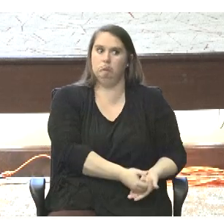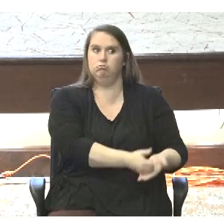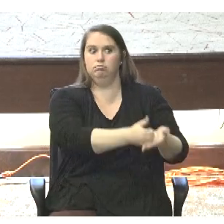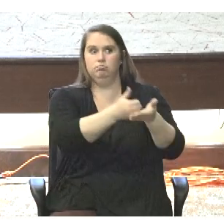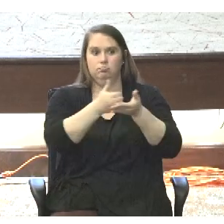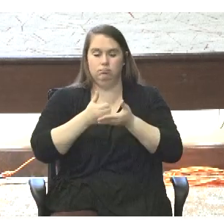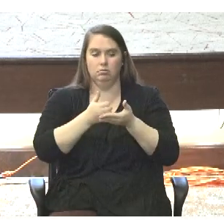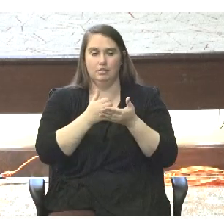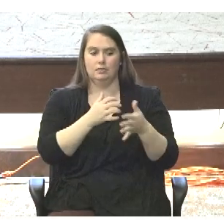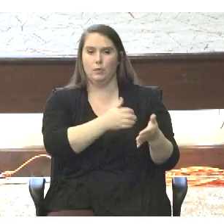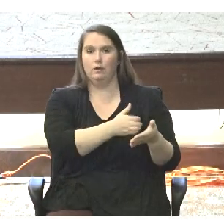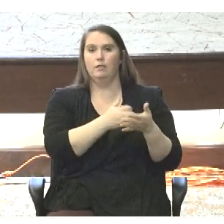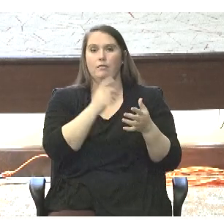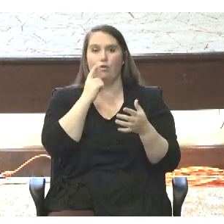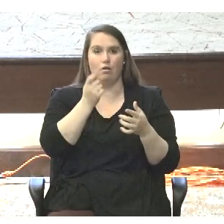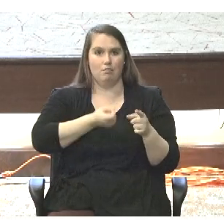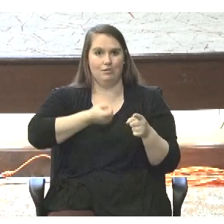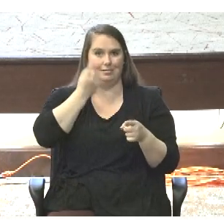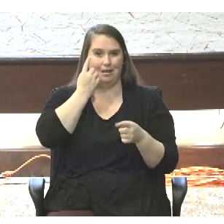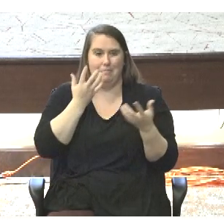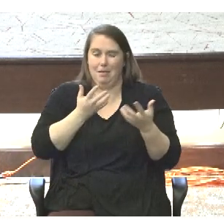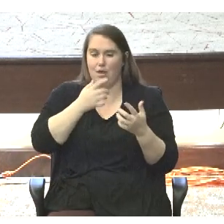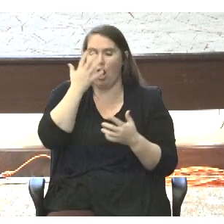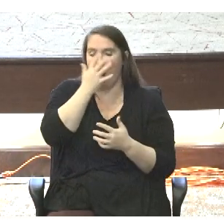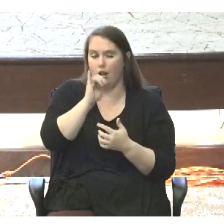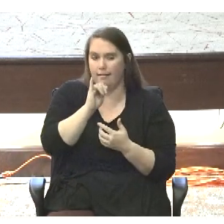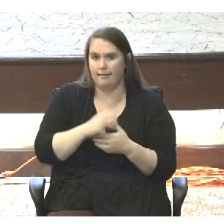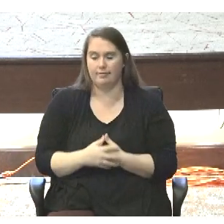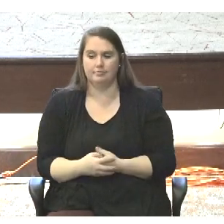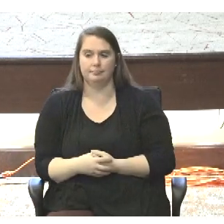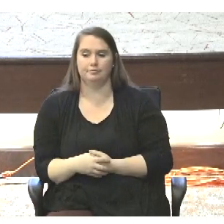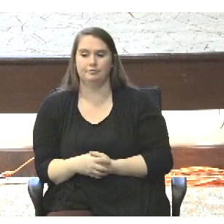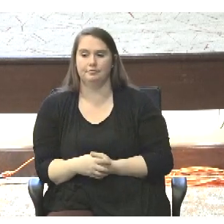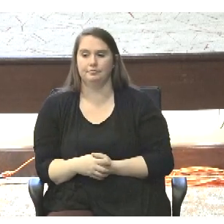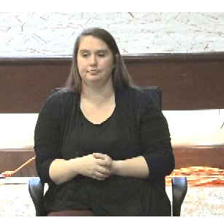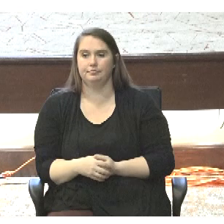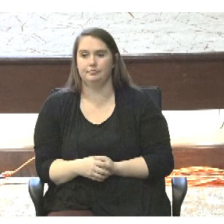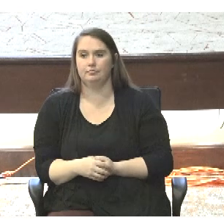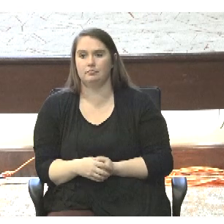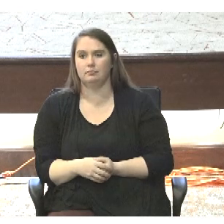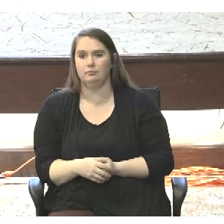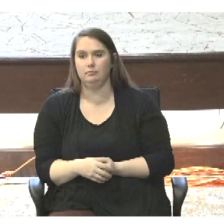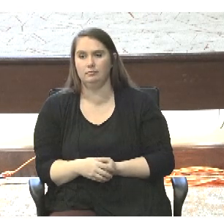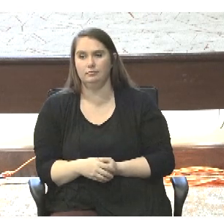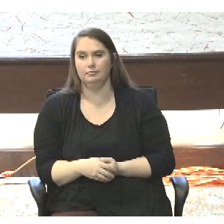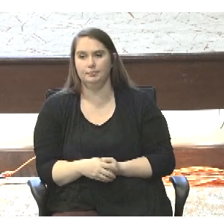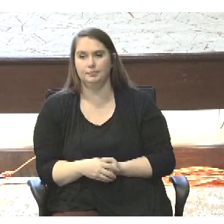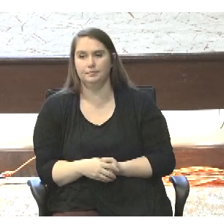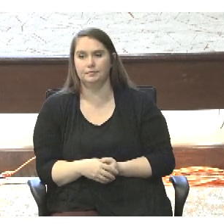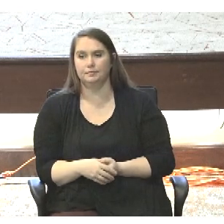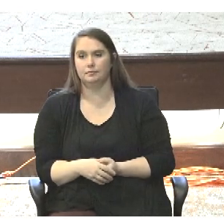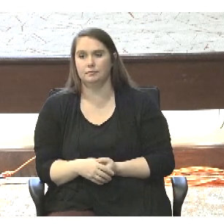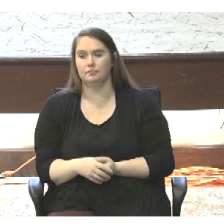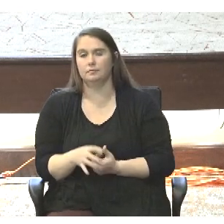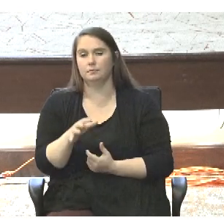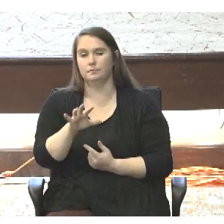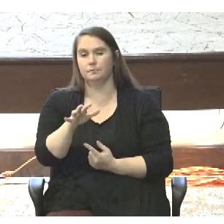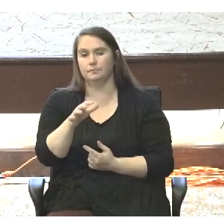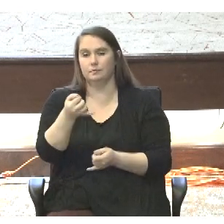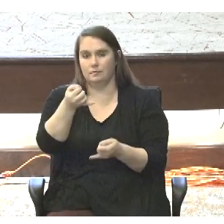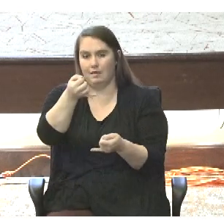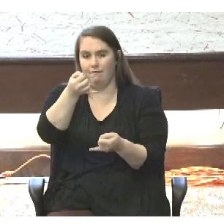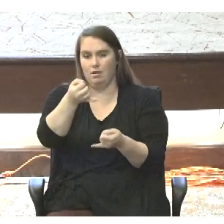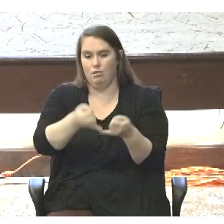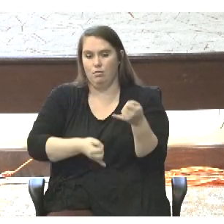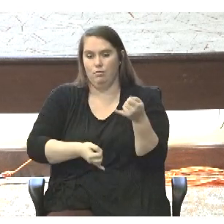understand what those might look like or feel like. Kind of as a final slide